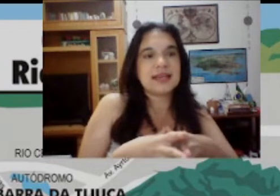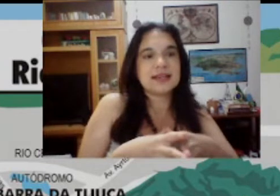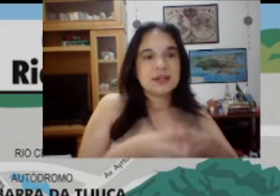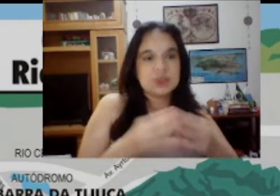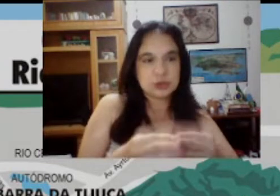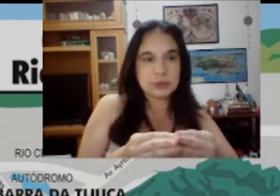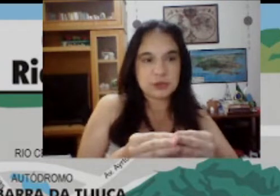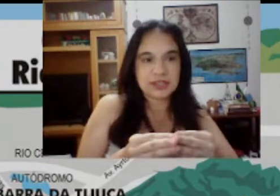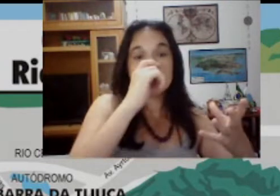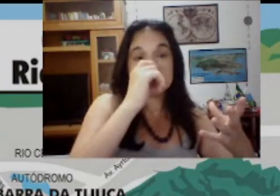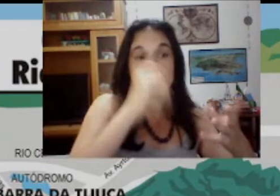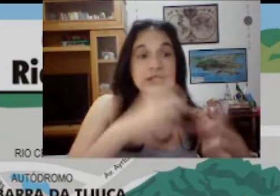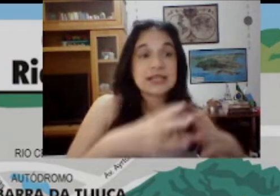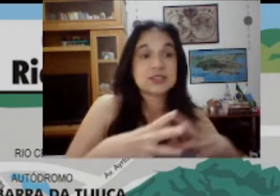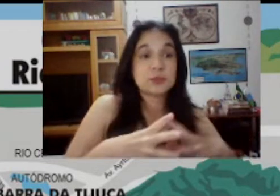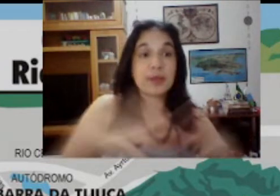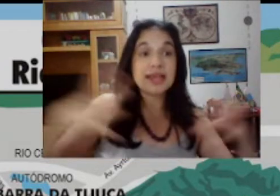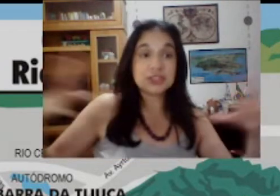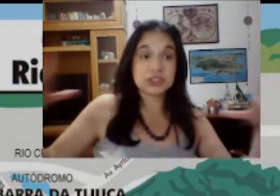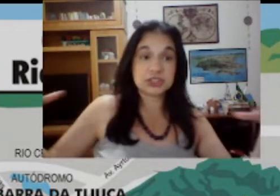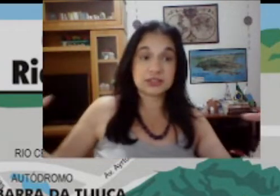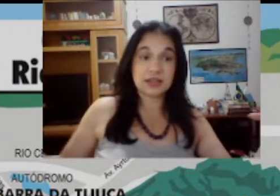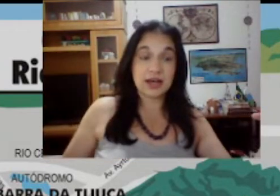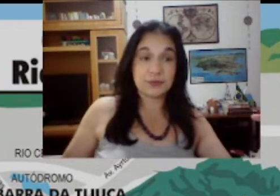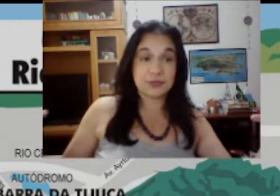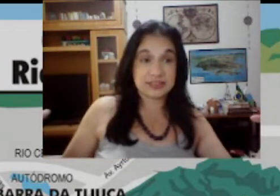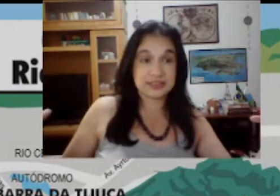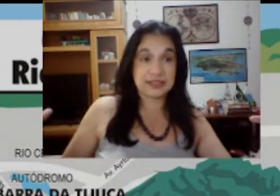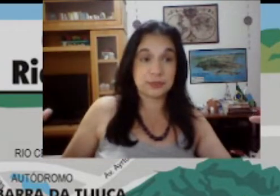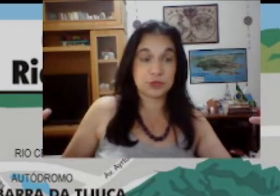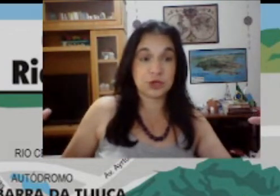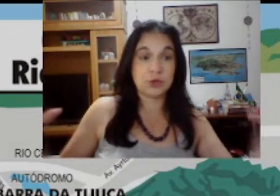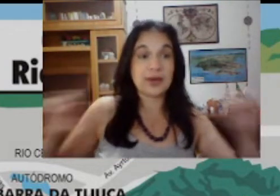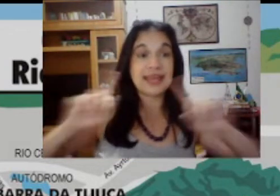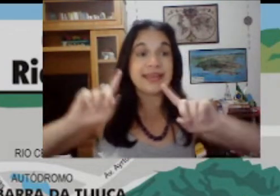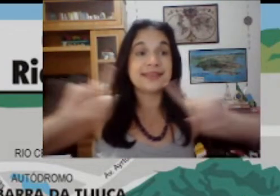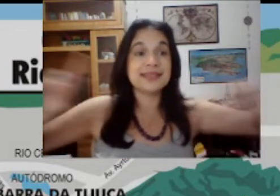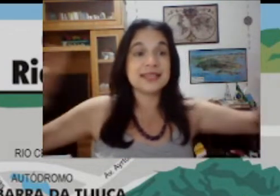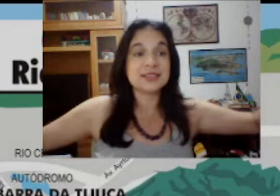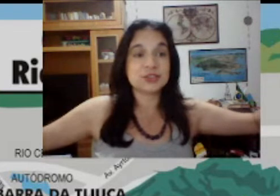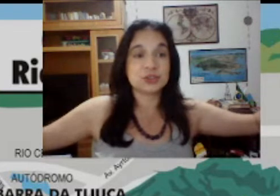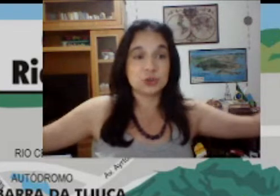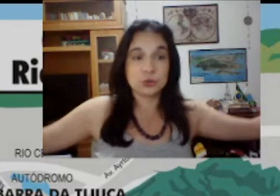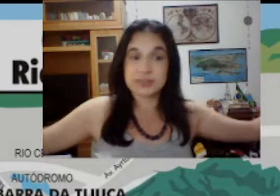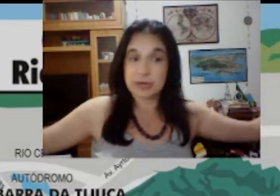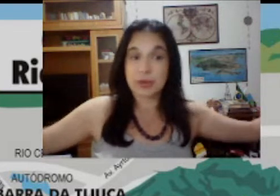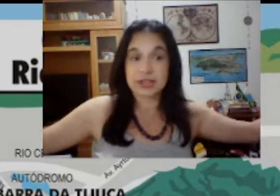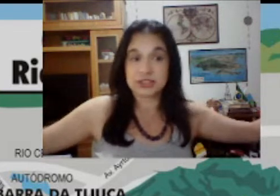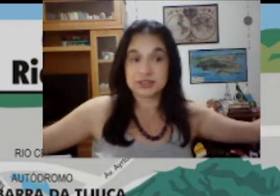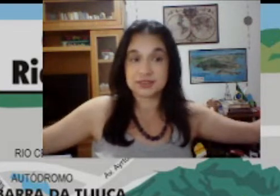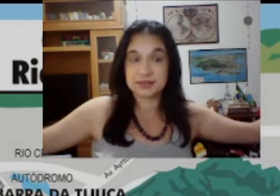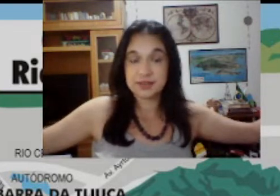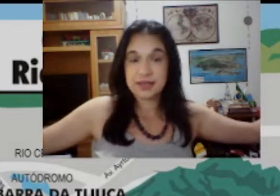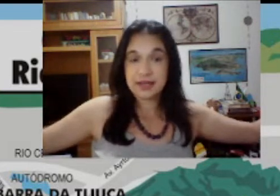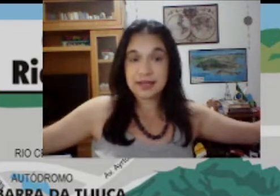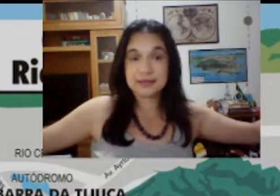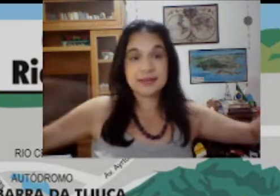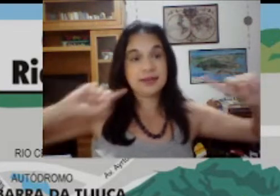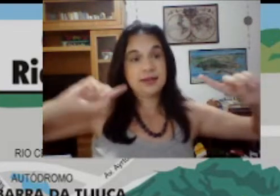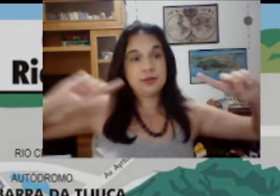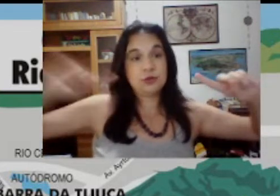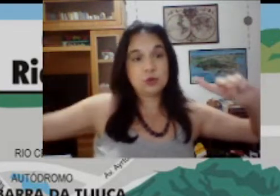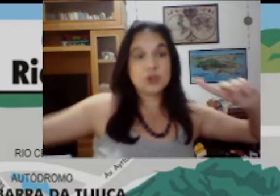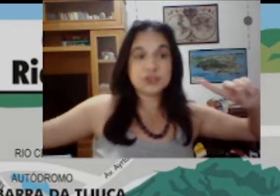they contributed to the expansion of the city of Rio in these two directions. In